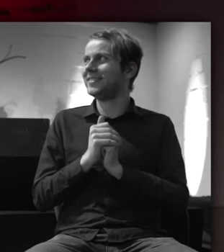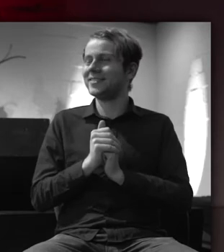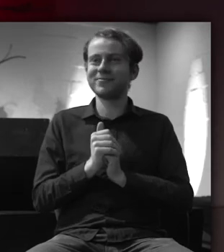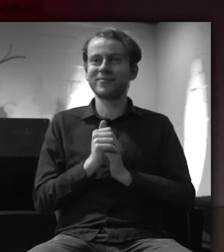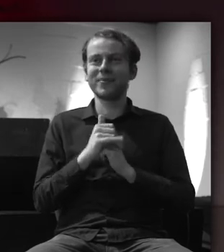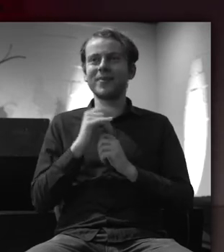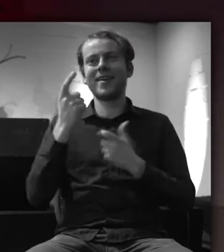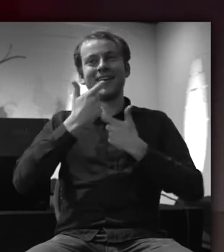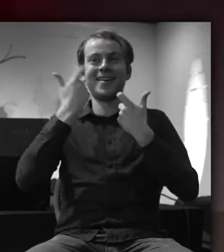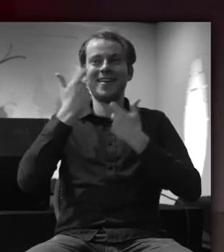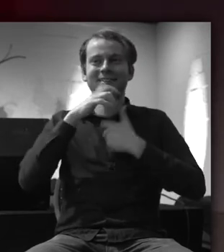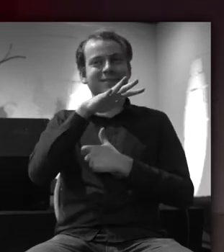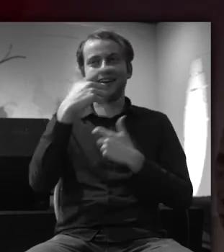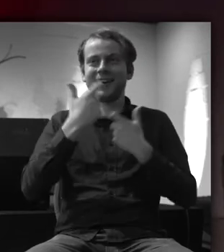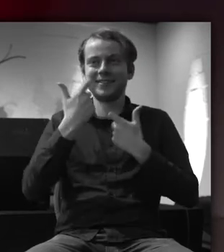the young man,